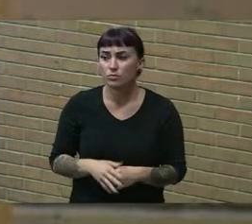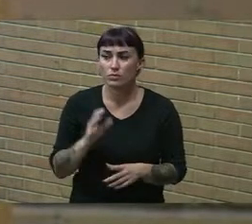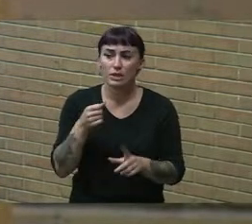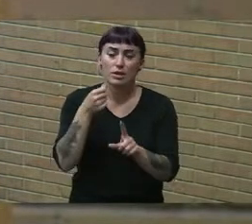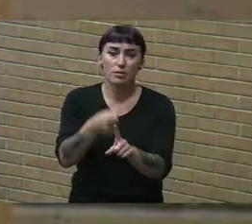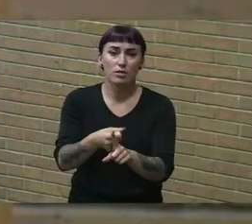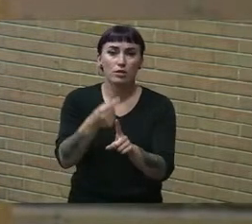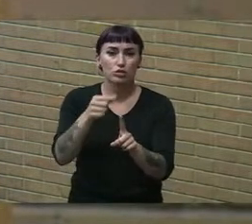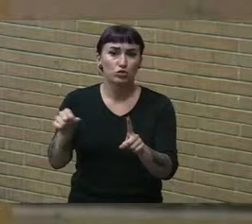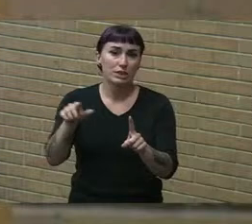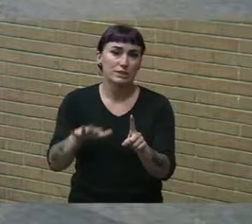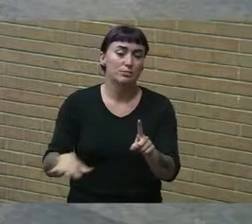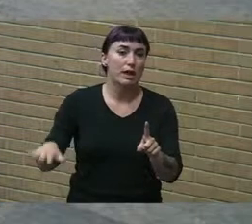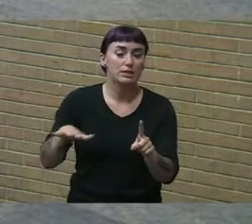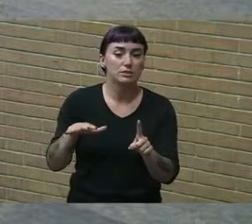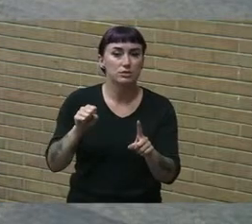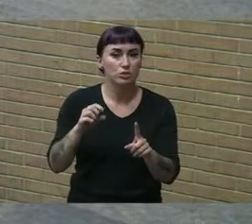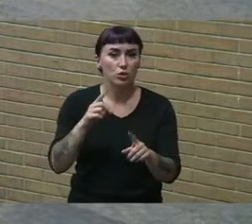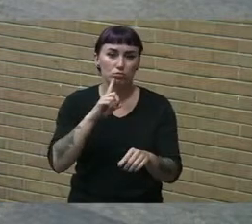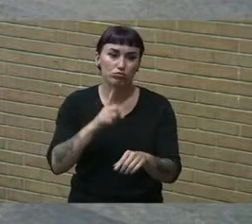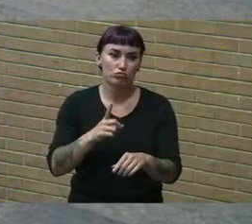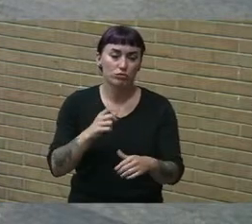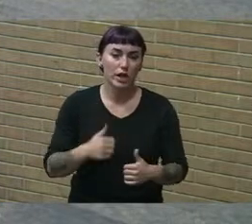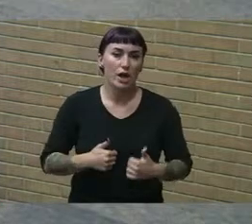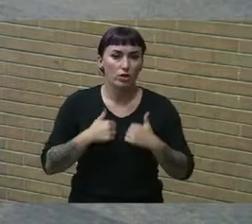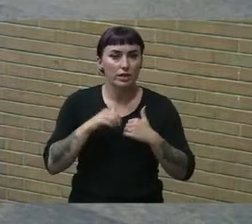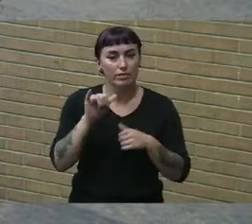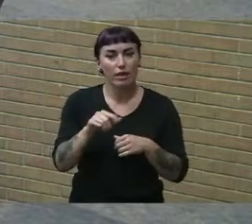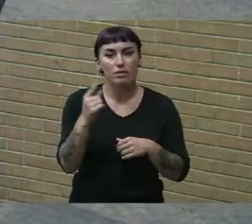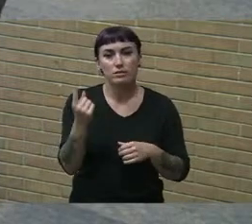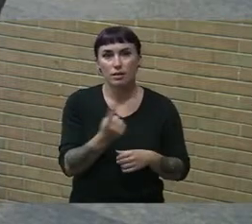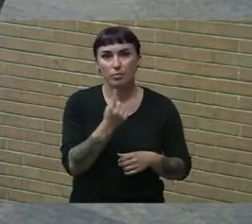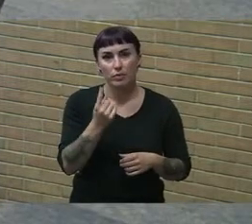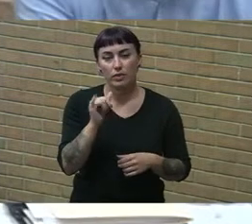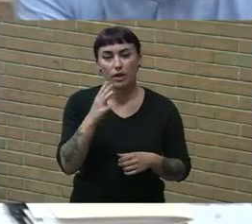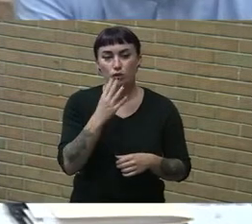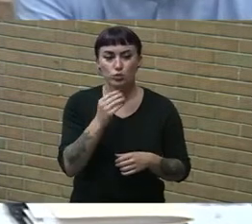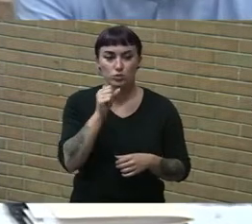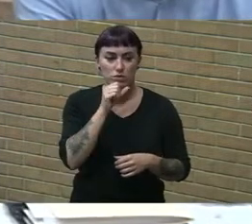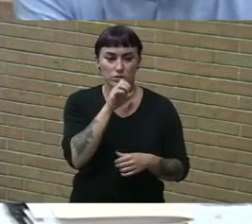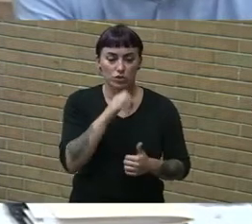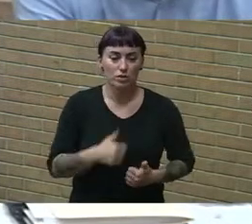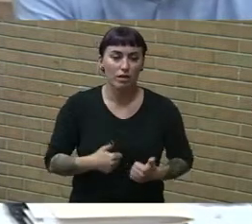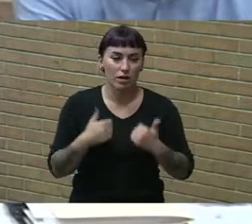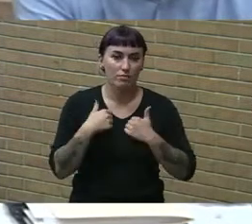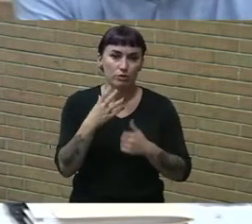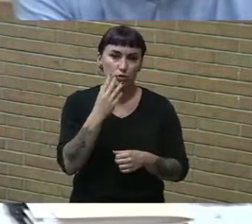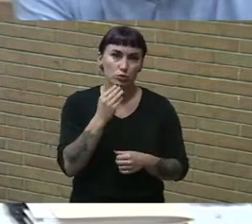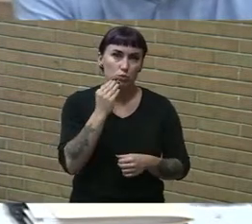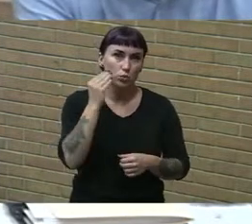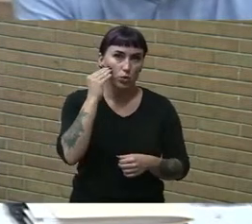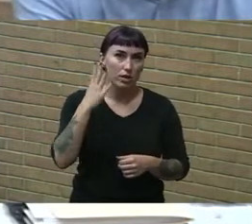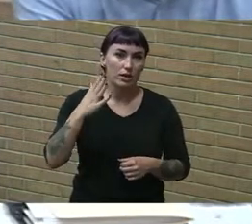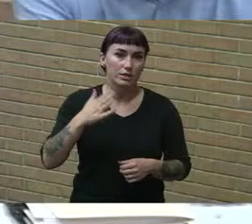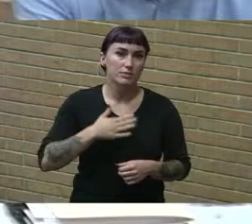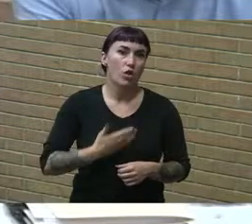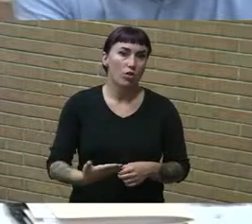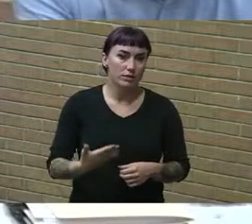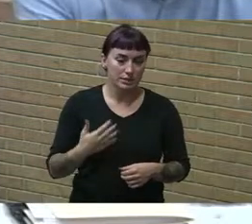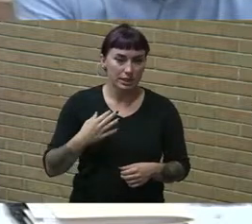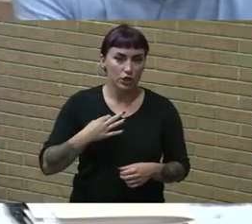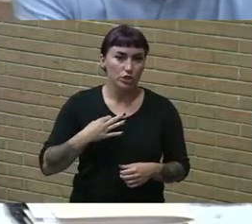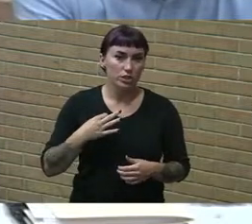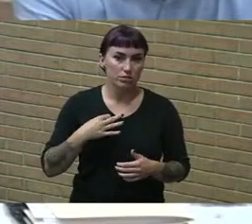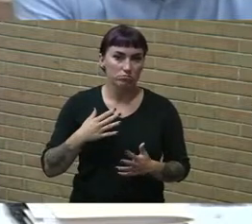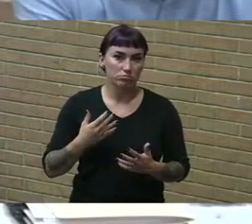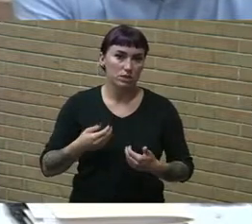impact on green space. So in reality, this is something which Jewish Senior Life, the Jewish Home, has voluntarily given